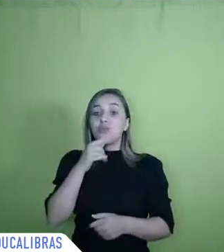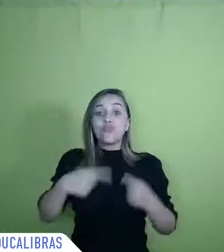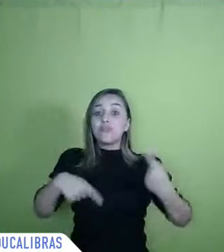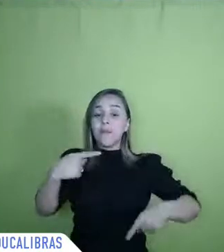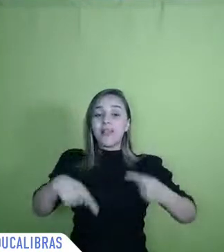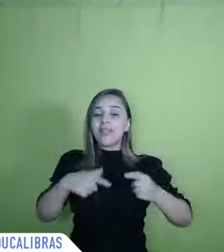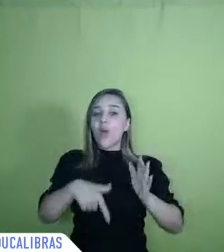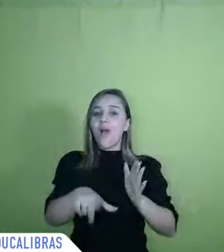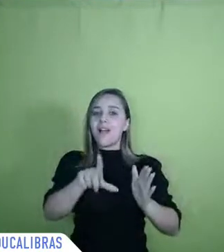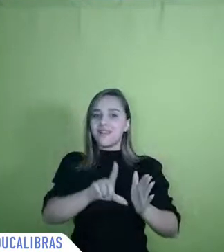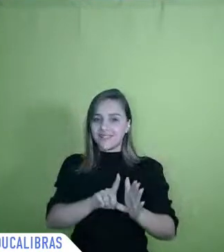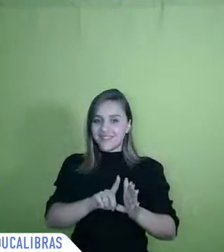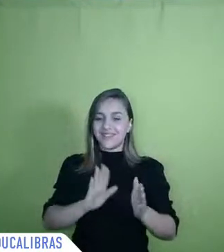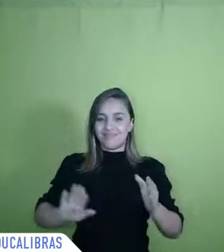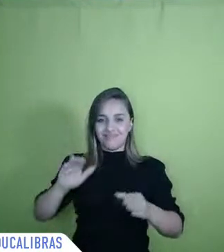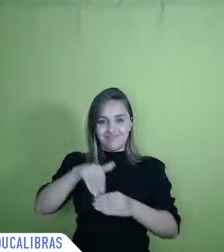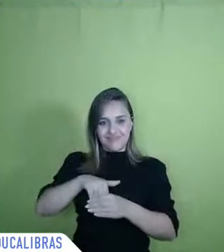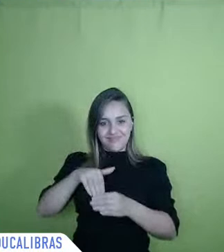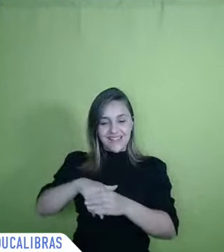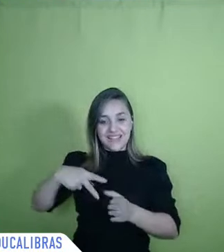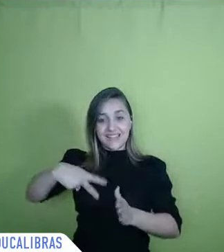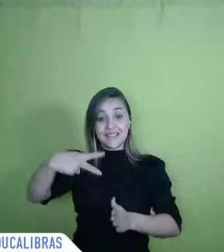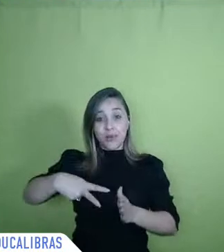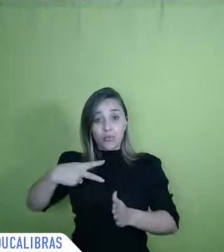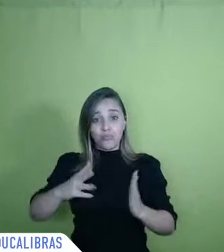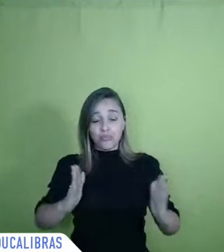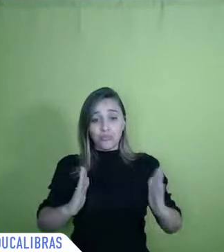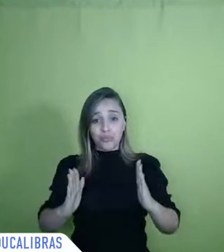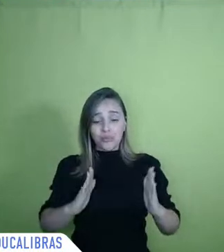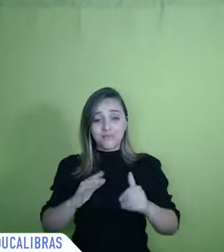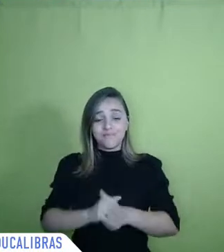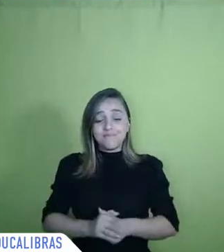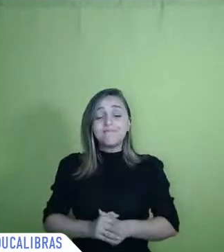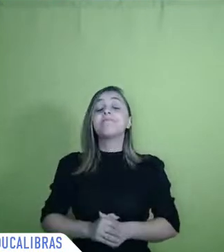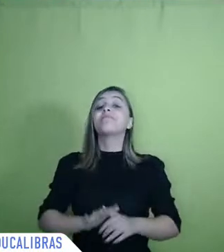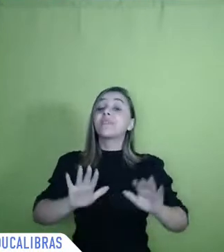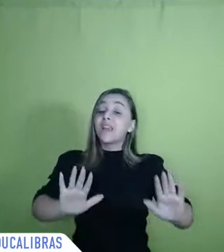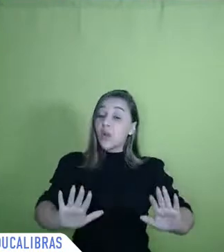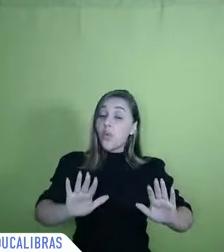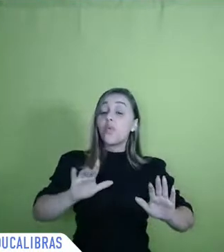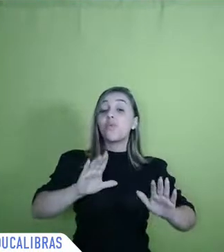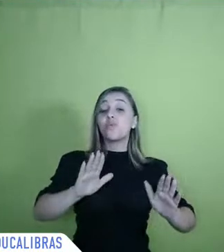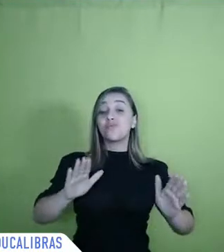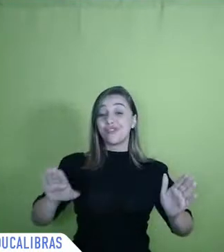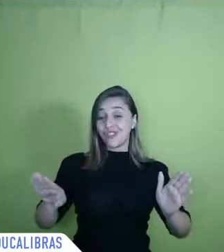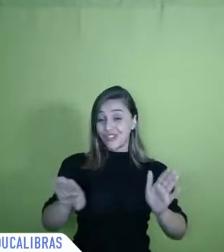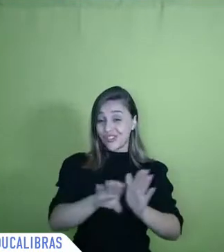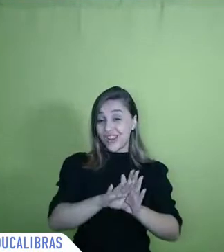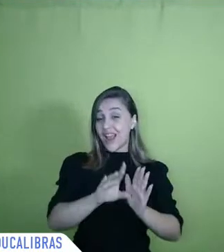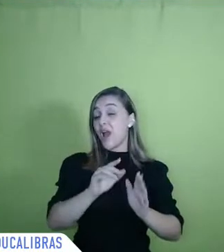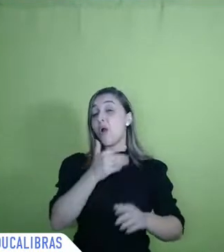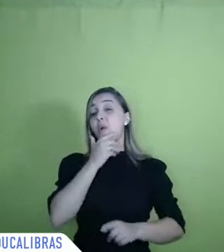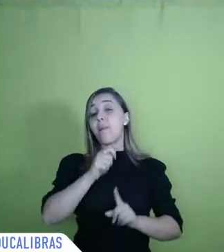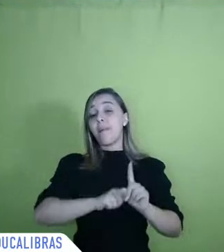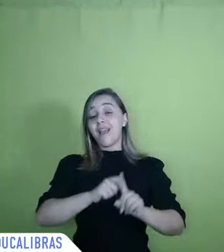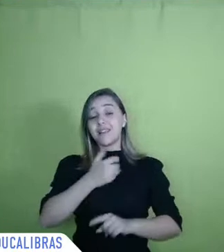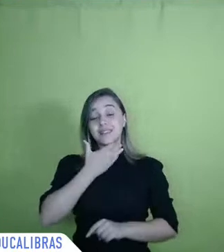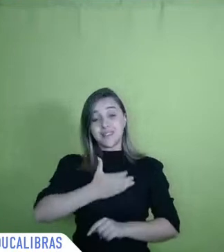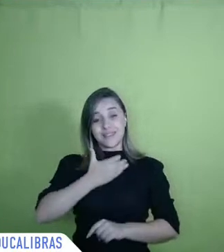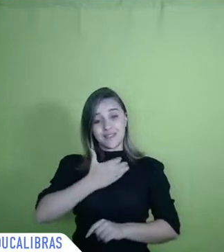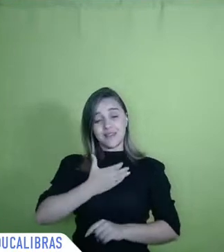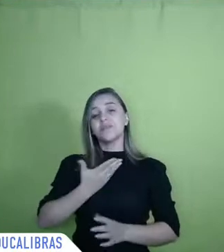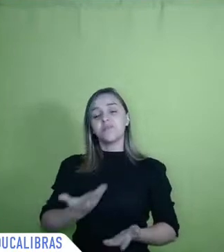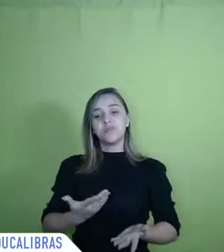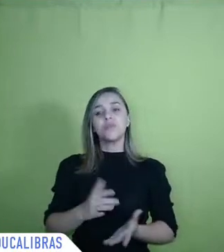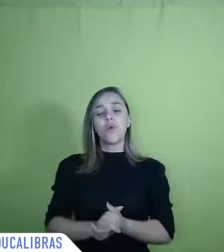yet. Bolsonaro doesn't want to debate that before the second round of our elections.